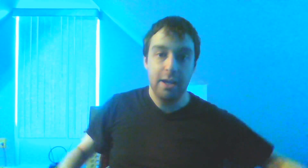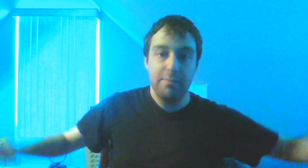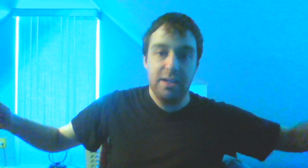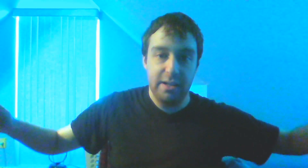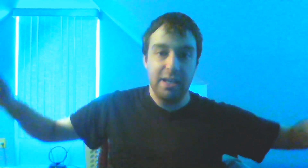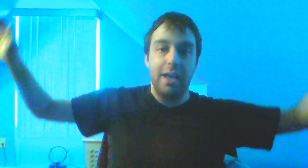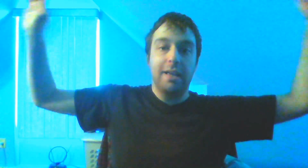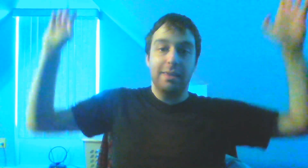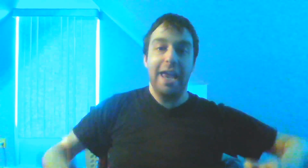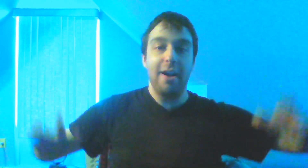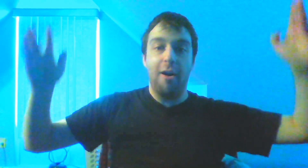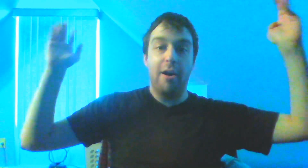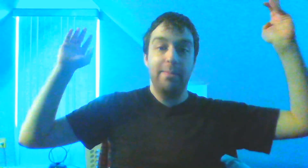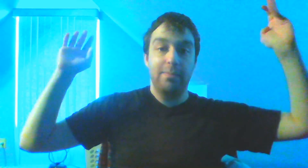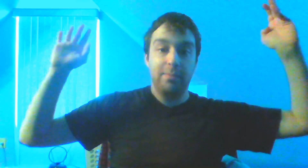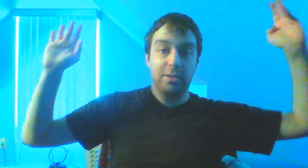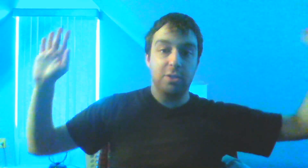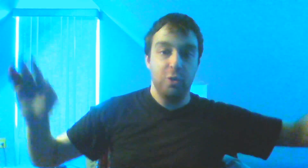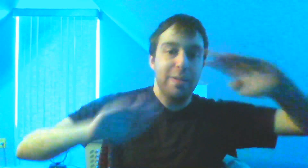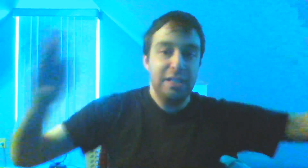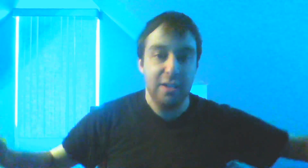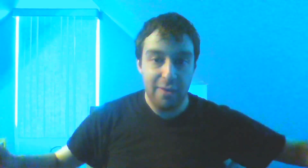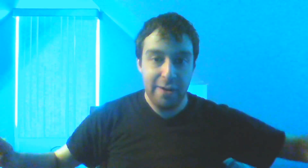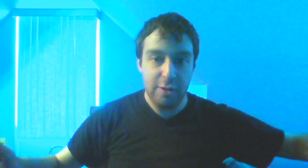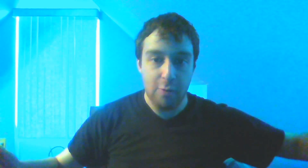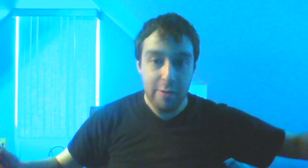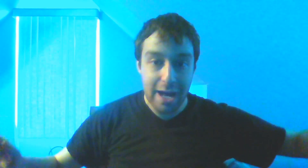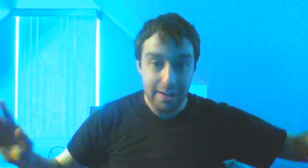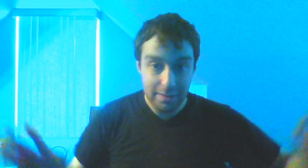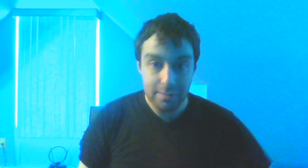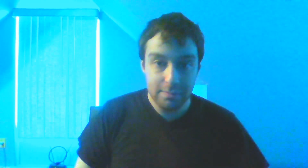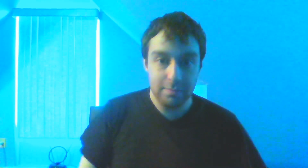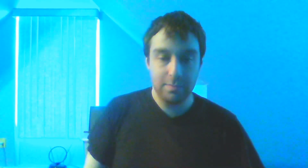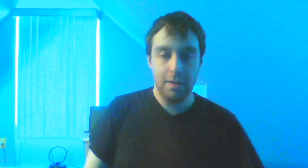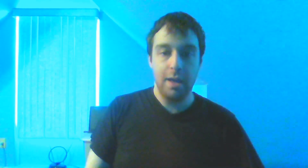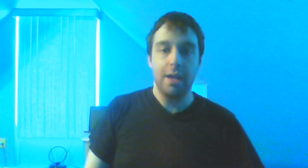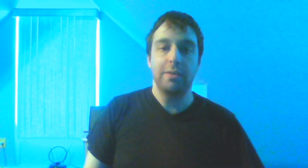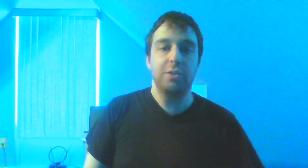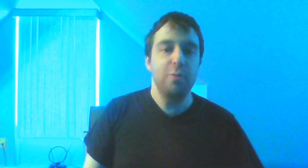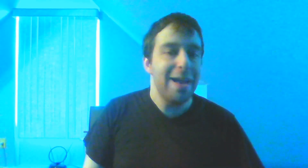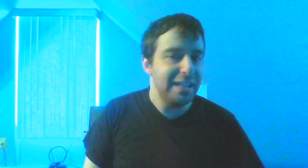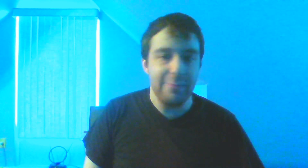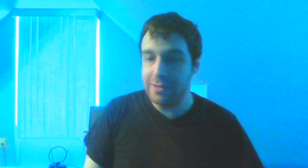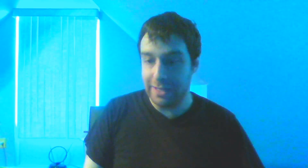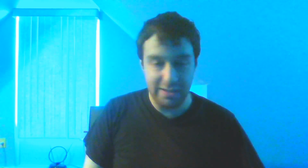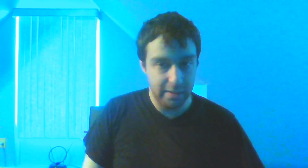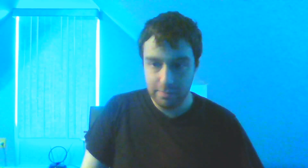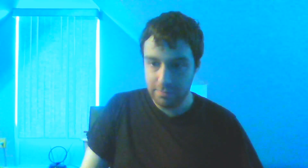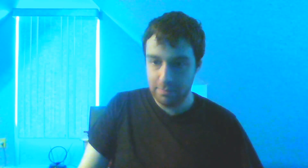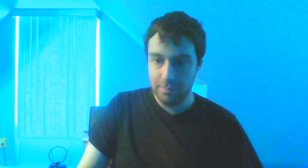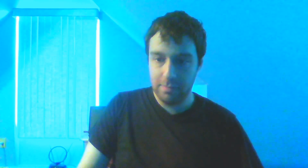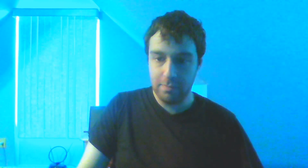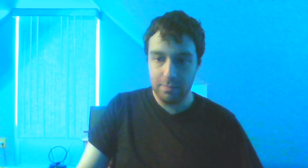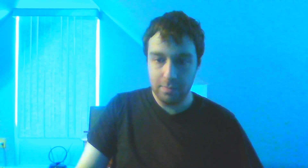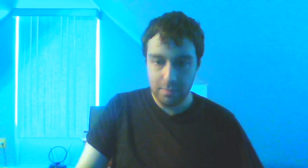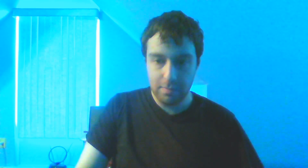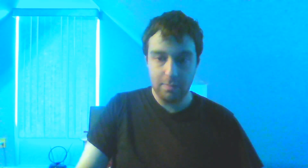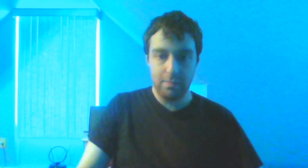outlets because they are too busy covering corona. They're too busy with it.